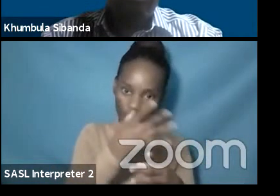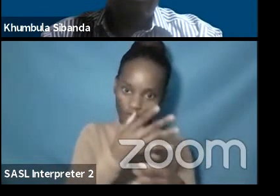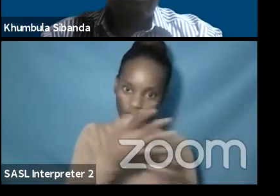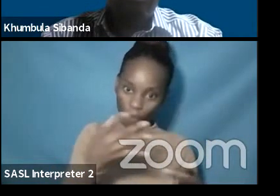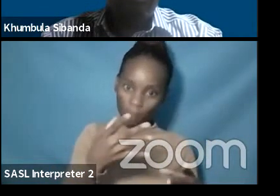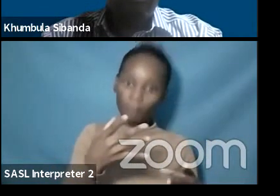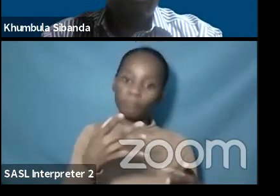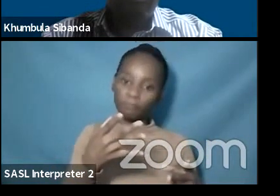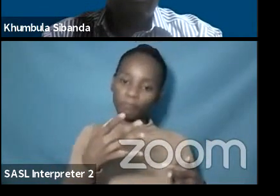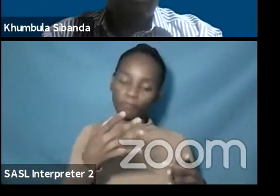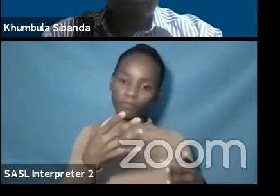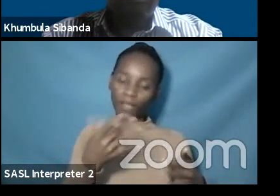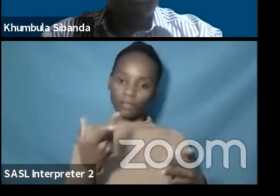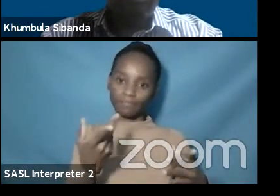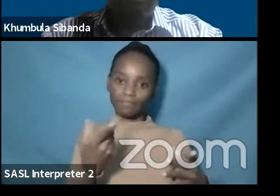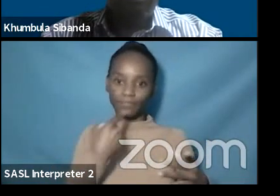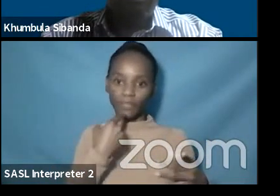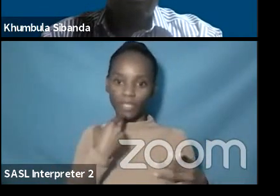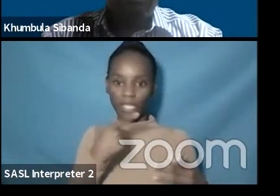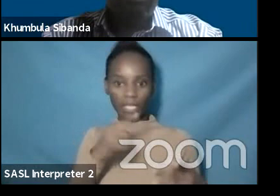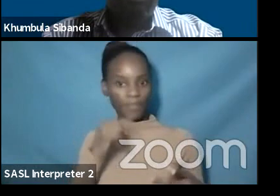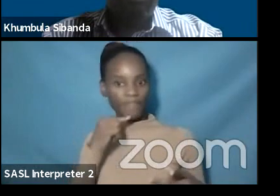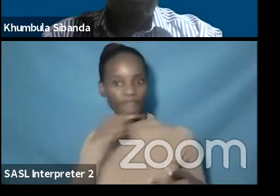declaration that they don't trade in counterfeit goods?